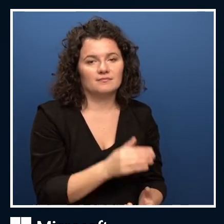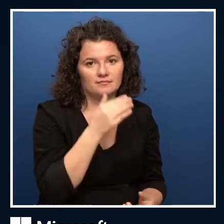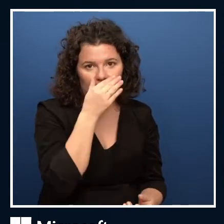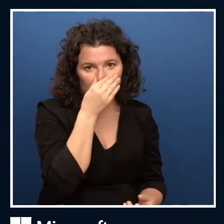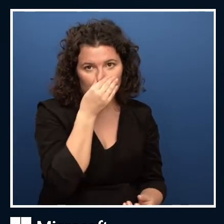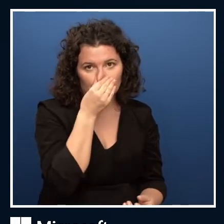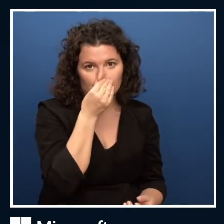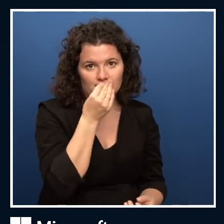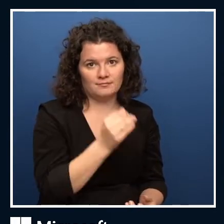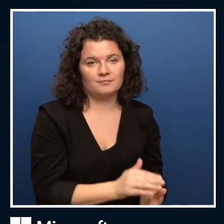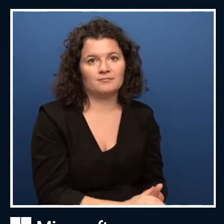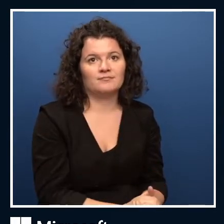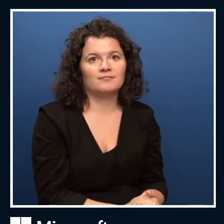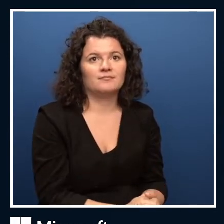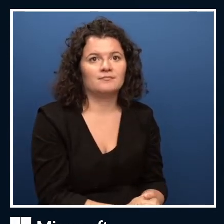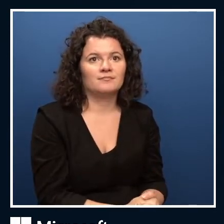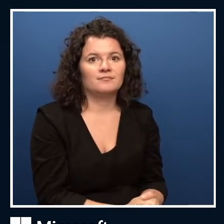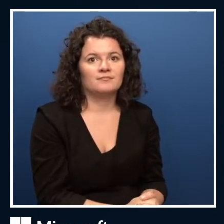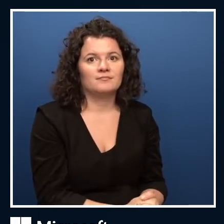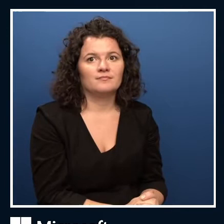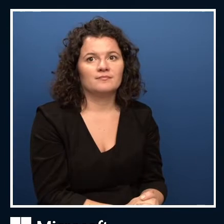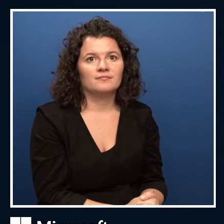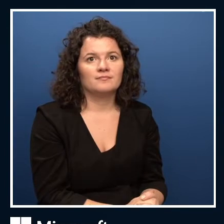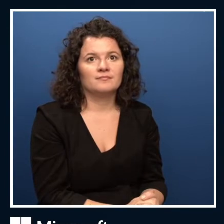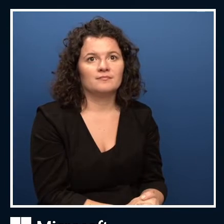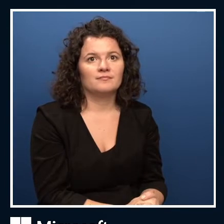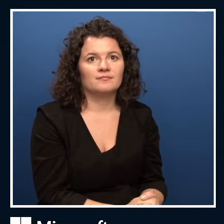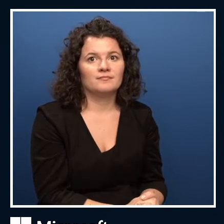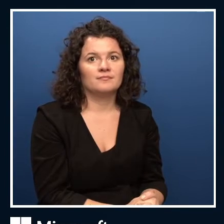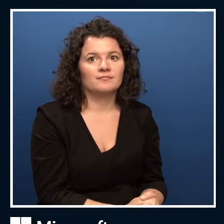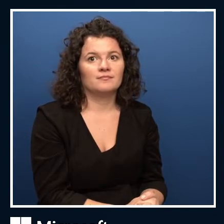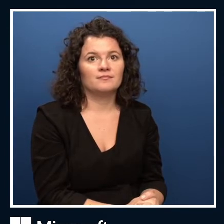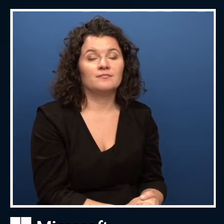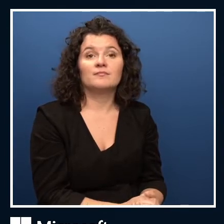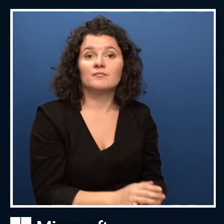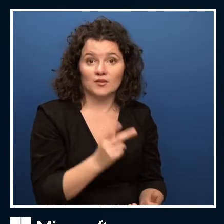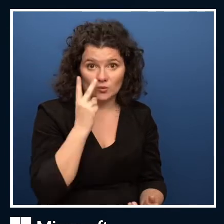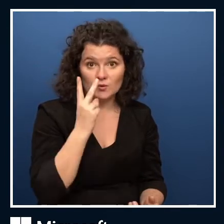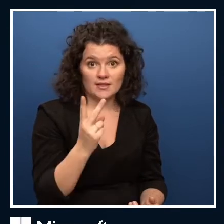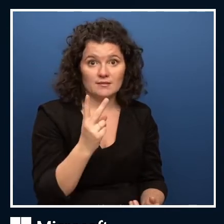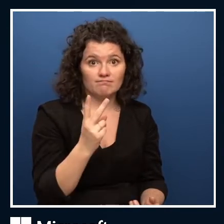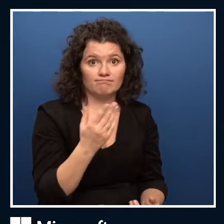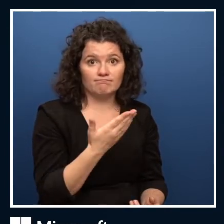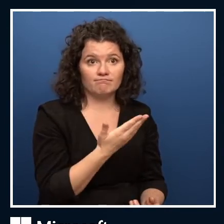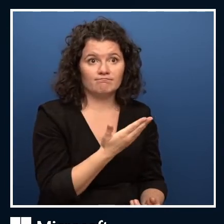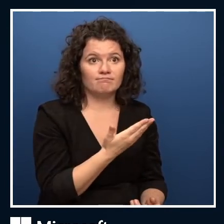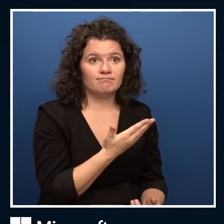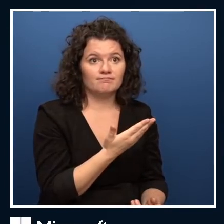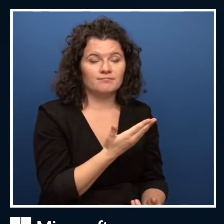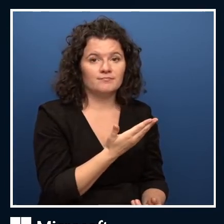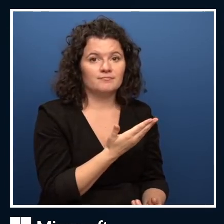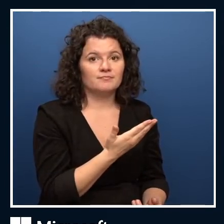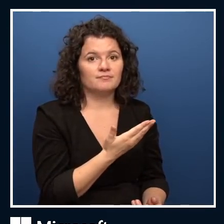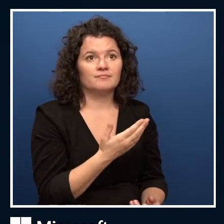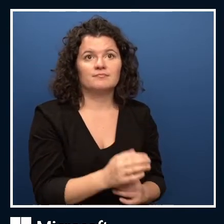So can you see my deck? Yes, we can see it.